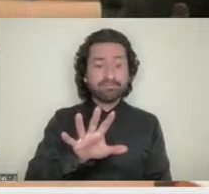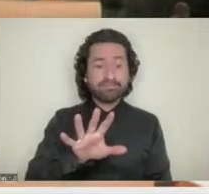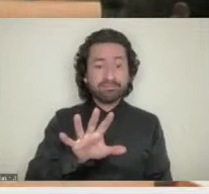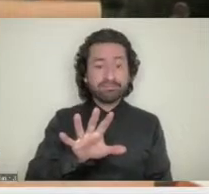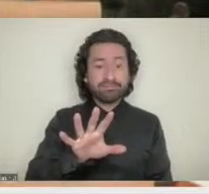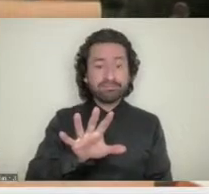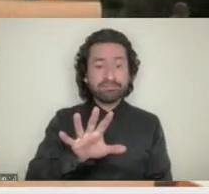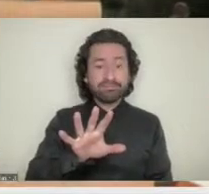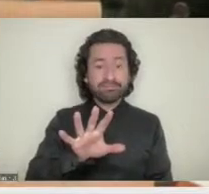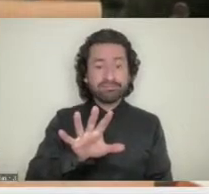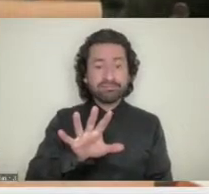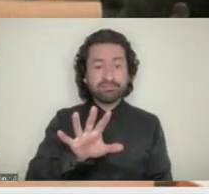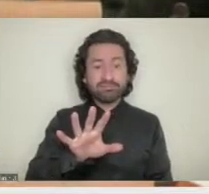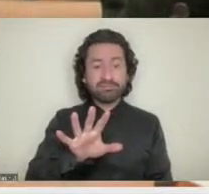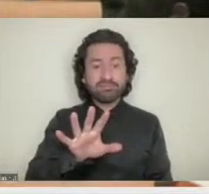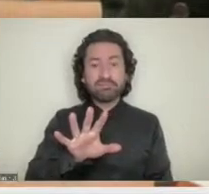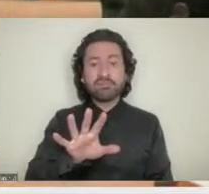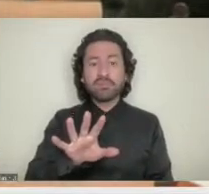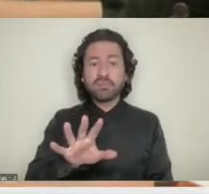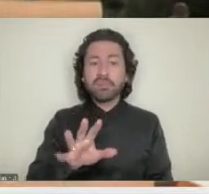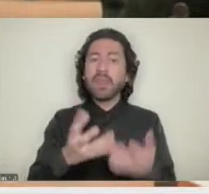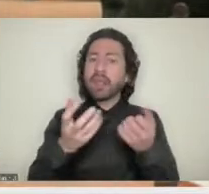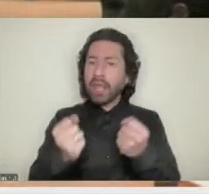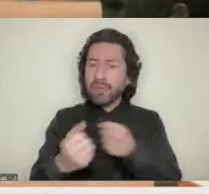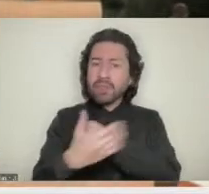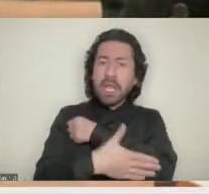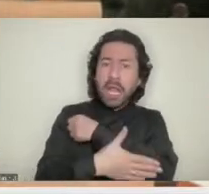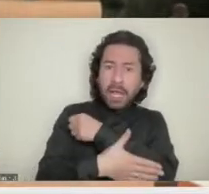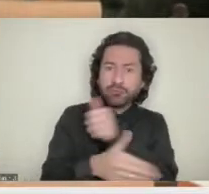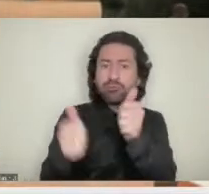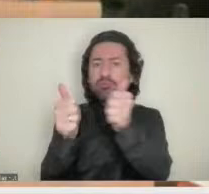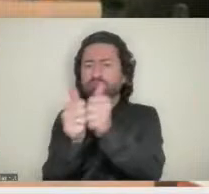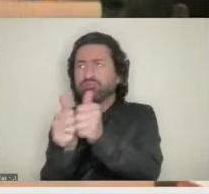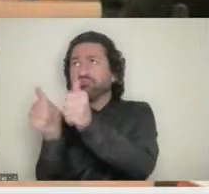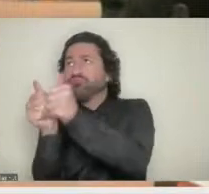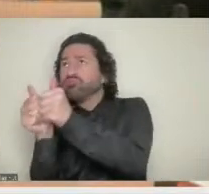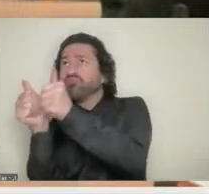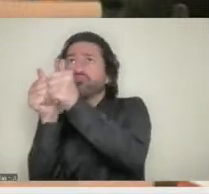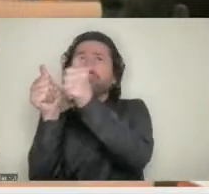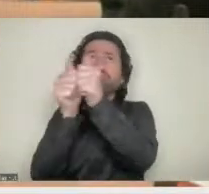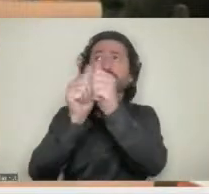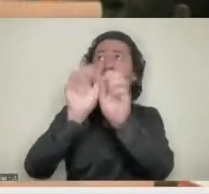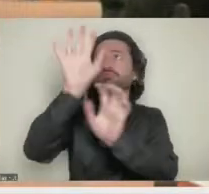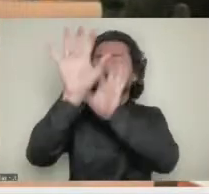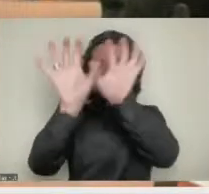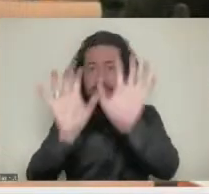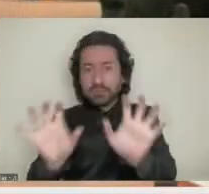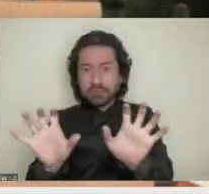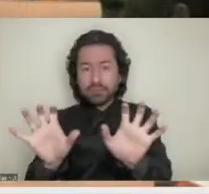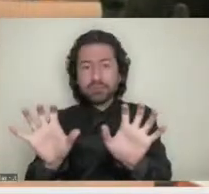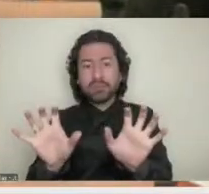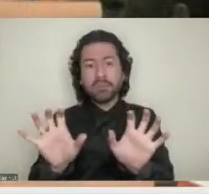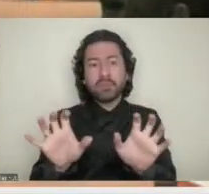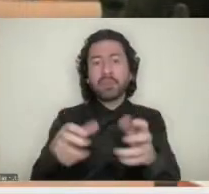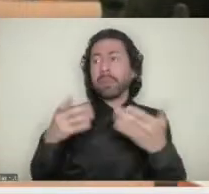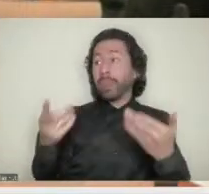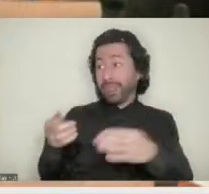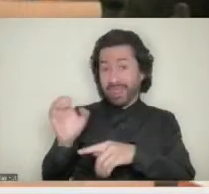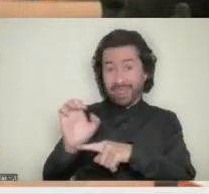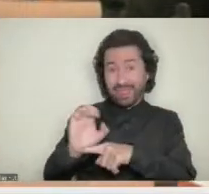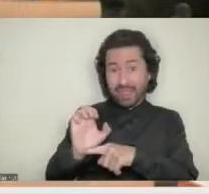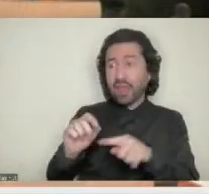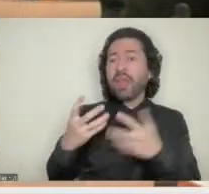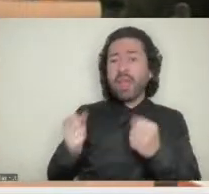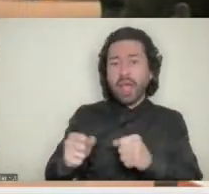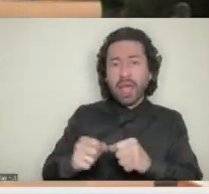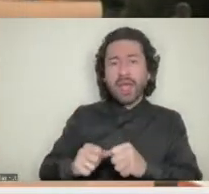involves the coexistence of different nationalities, different